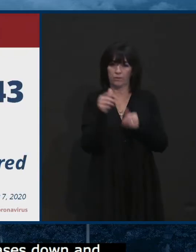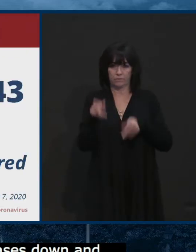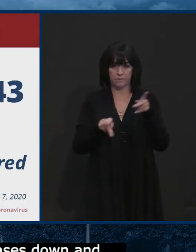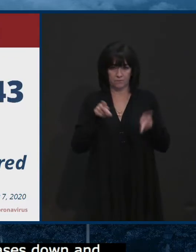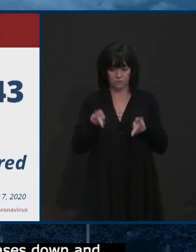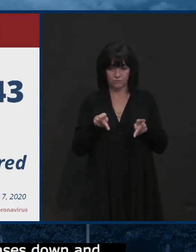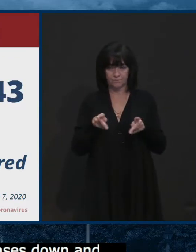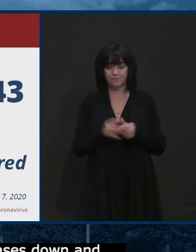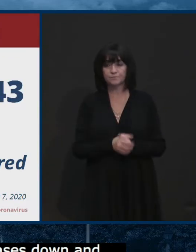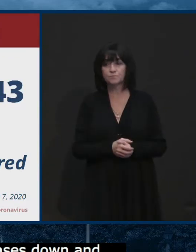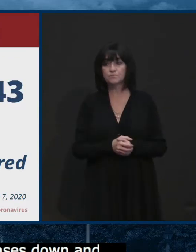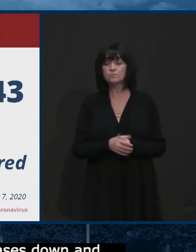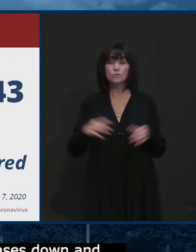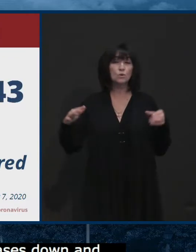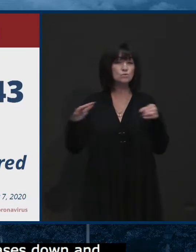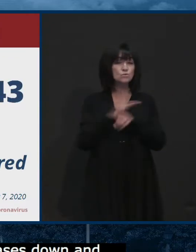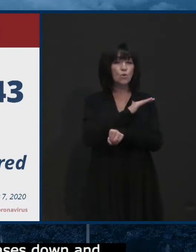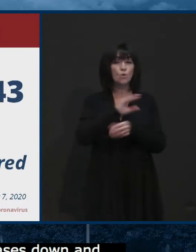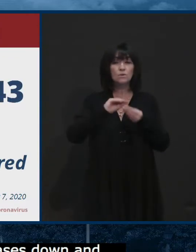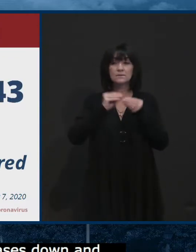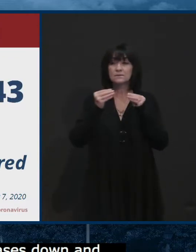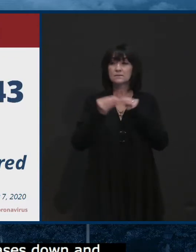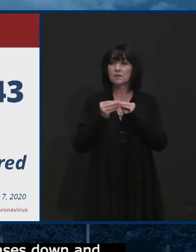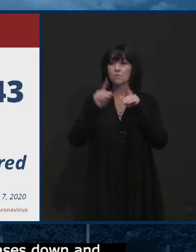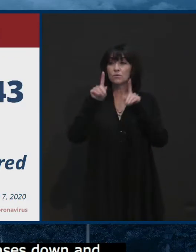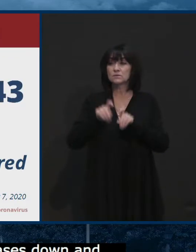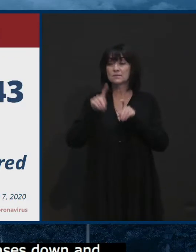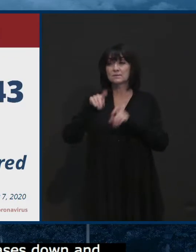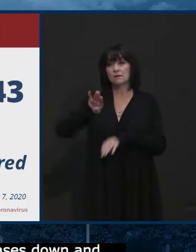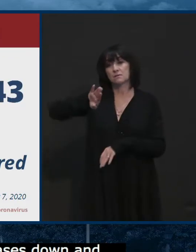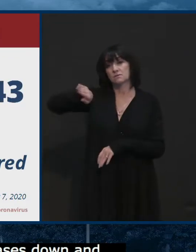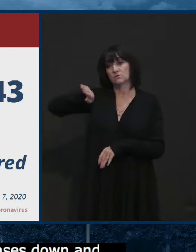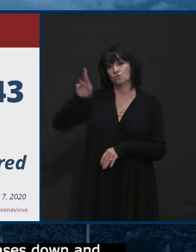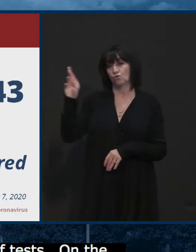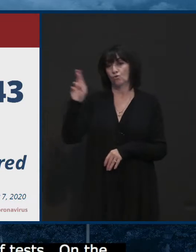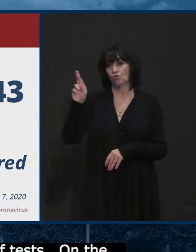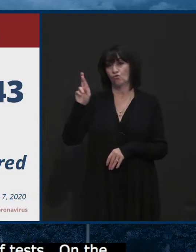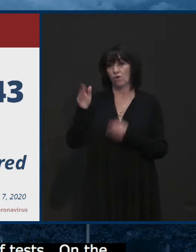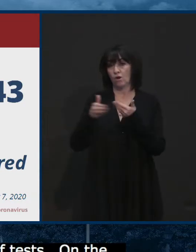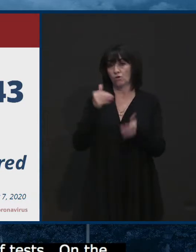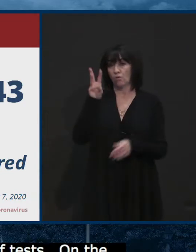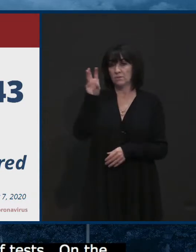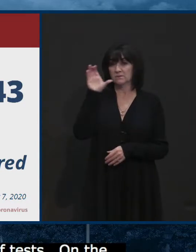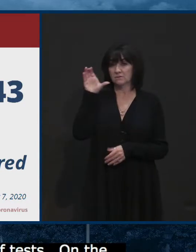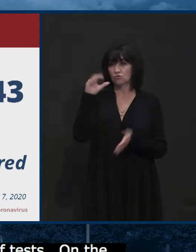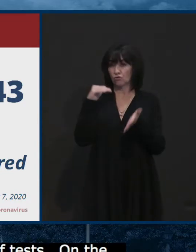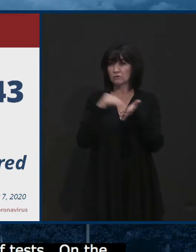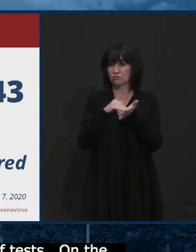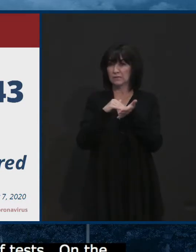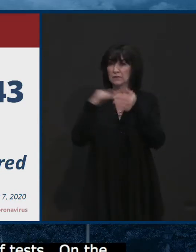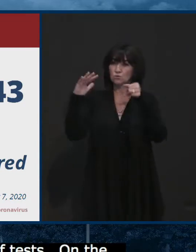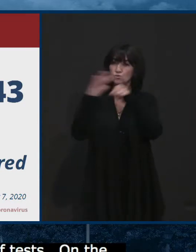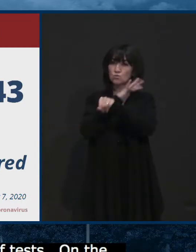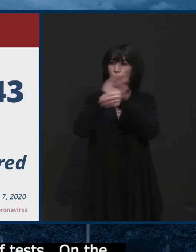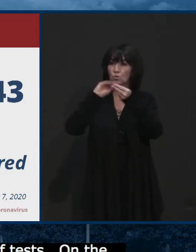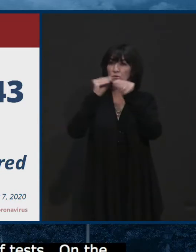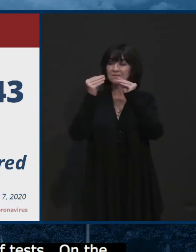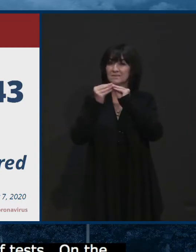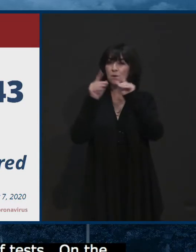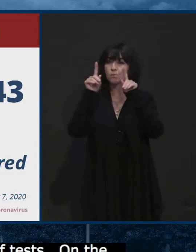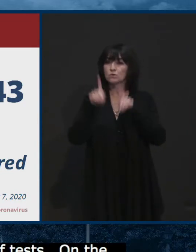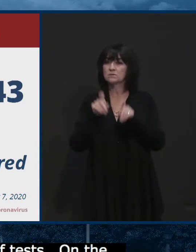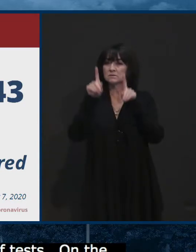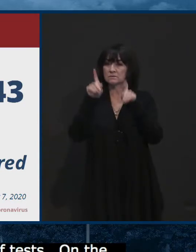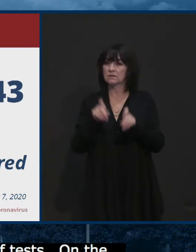of tests. On the right is the almost 600,000 total tests that have been. That's each